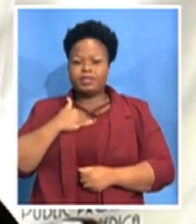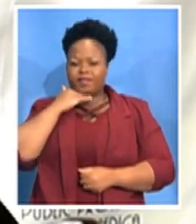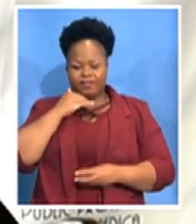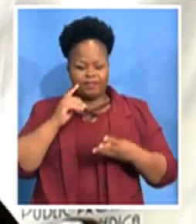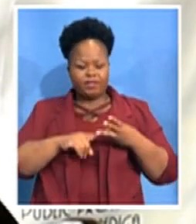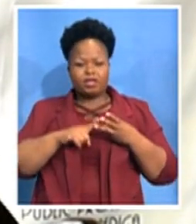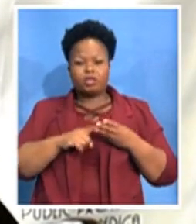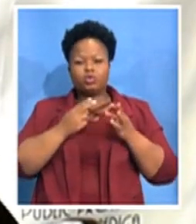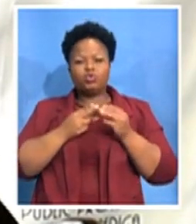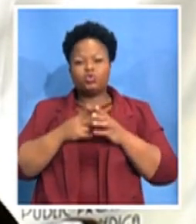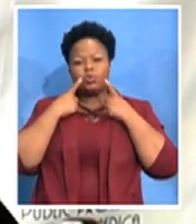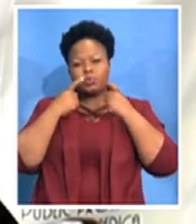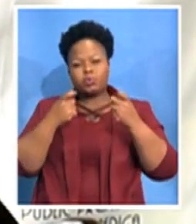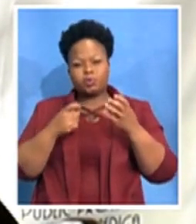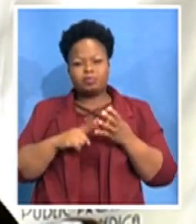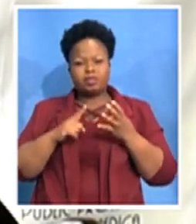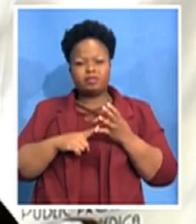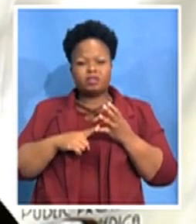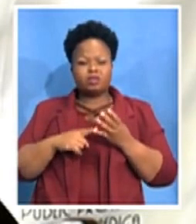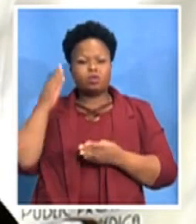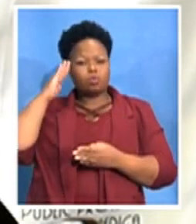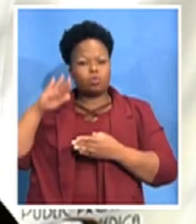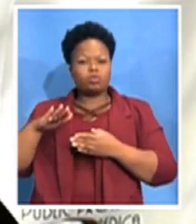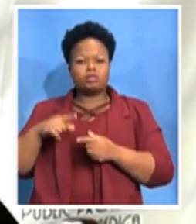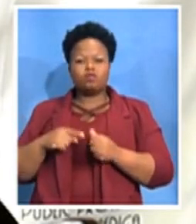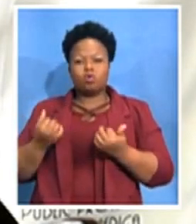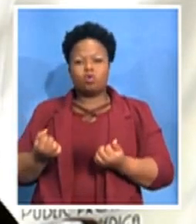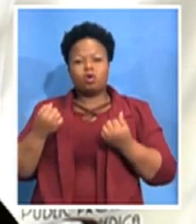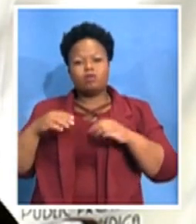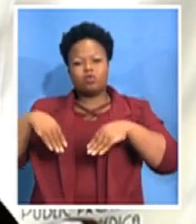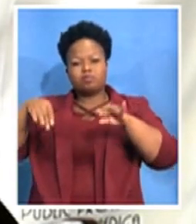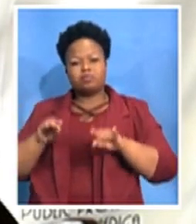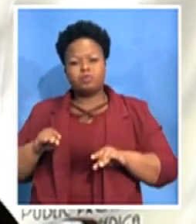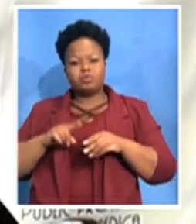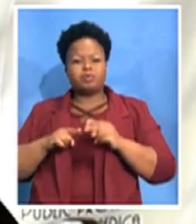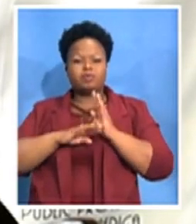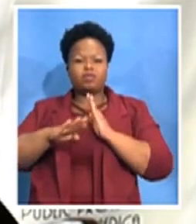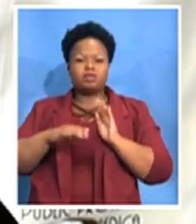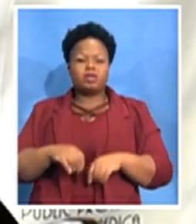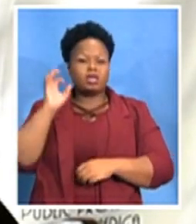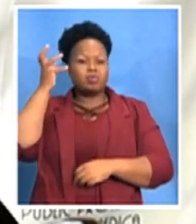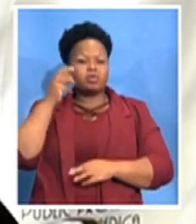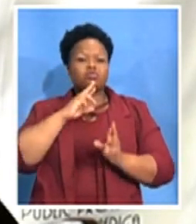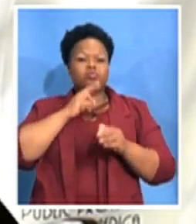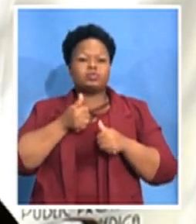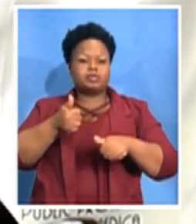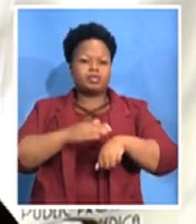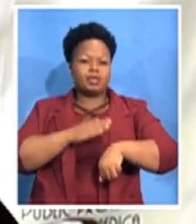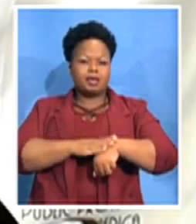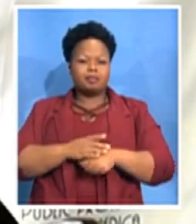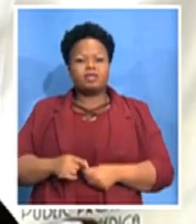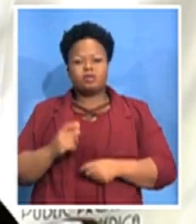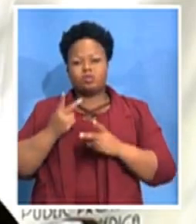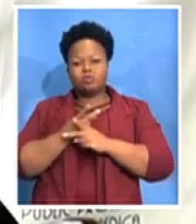linen or laundry, response times of ambulances, state of facilities and building space, cleanliness